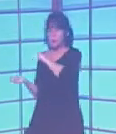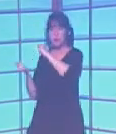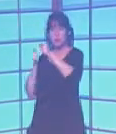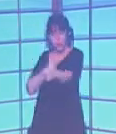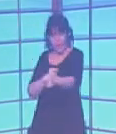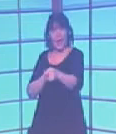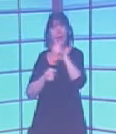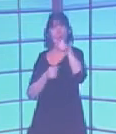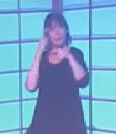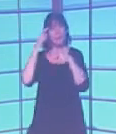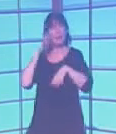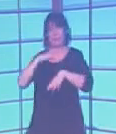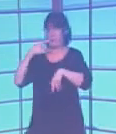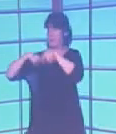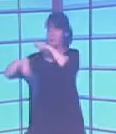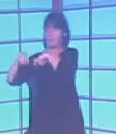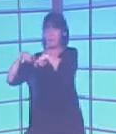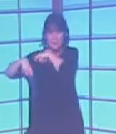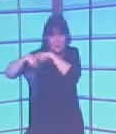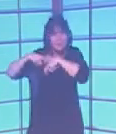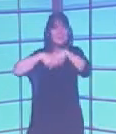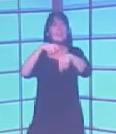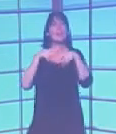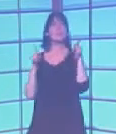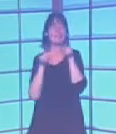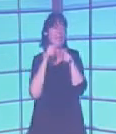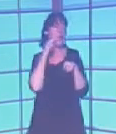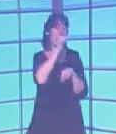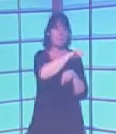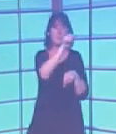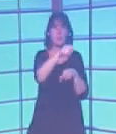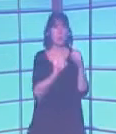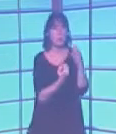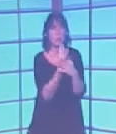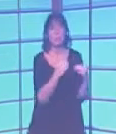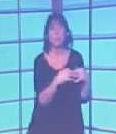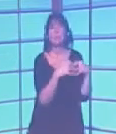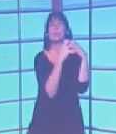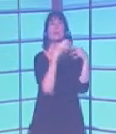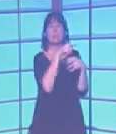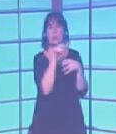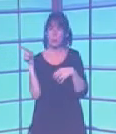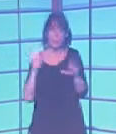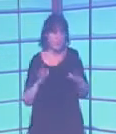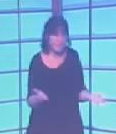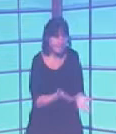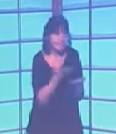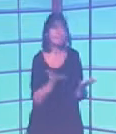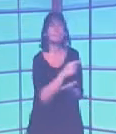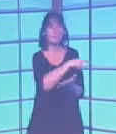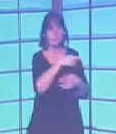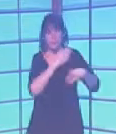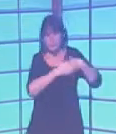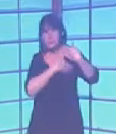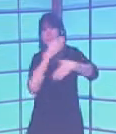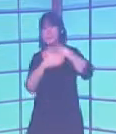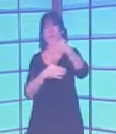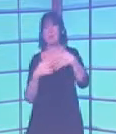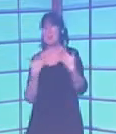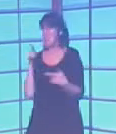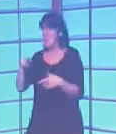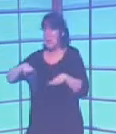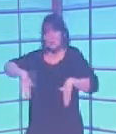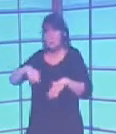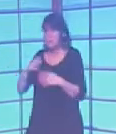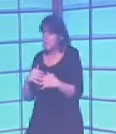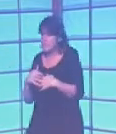next session really celebrates that. For those of you that haven't formed groups at your own clubs or haven't yet formed a national